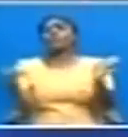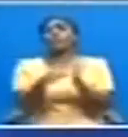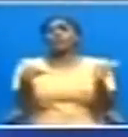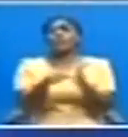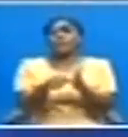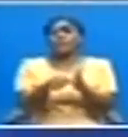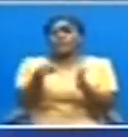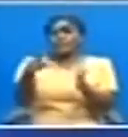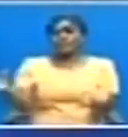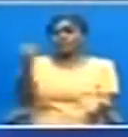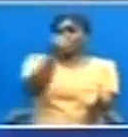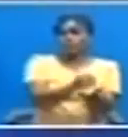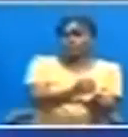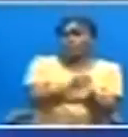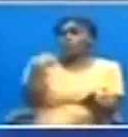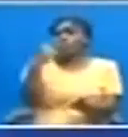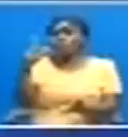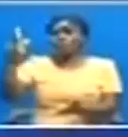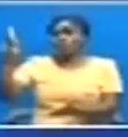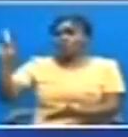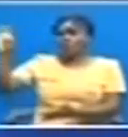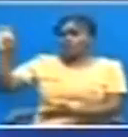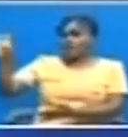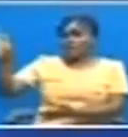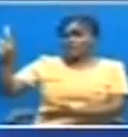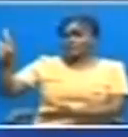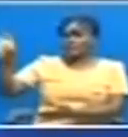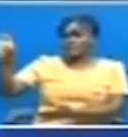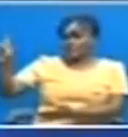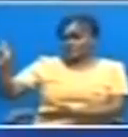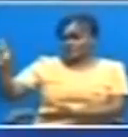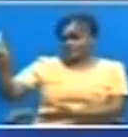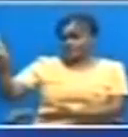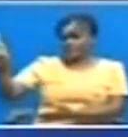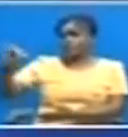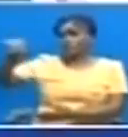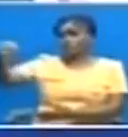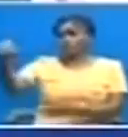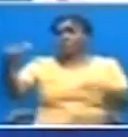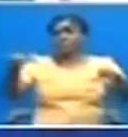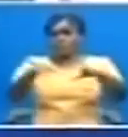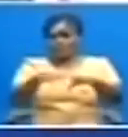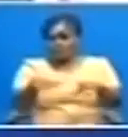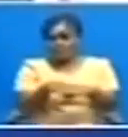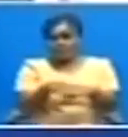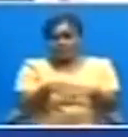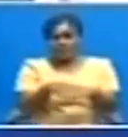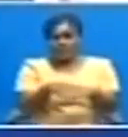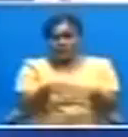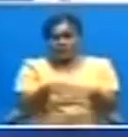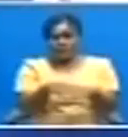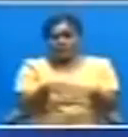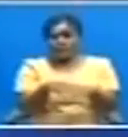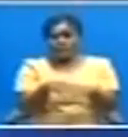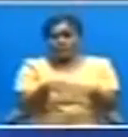the services of one renegade Jubilee member in the name of Honorable Alfred Keter.